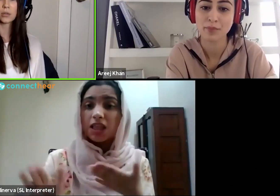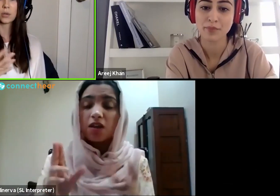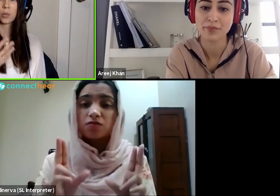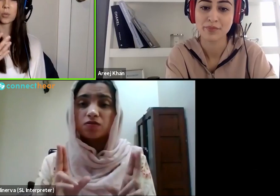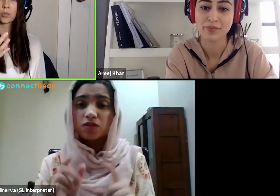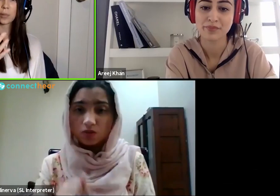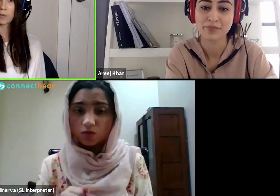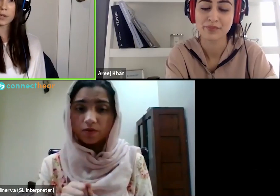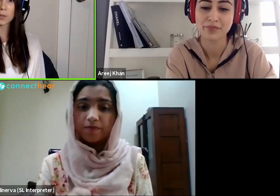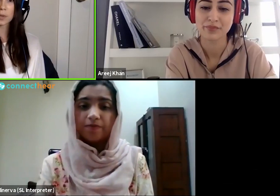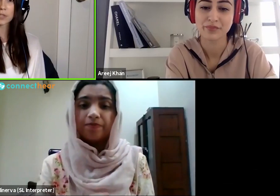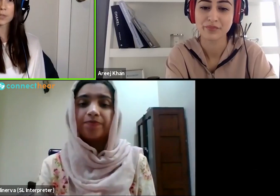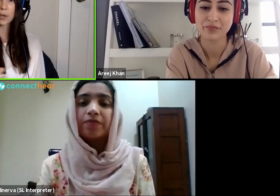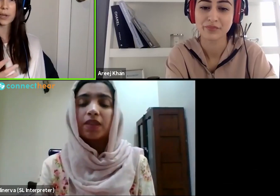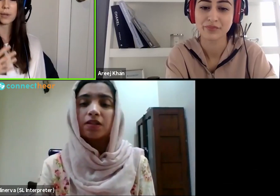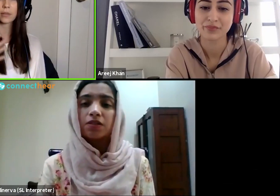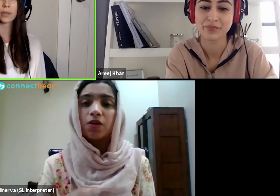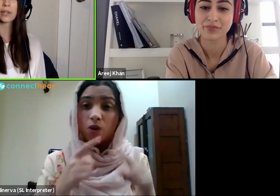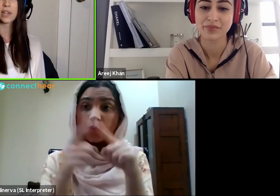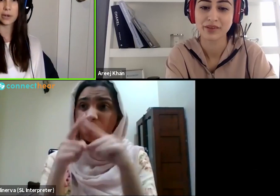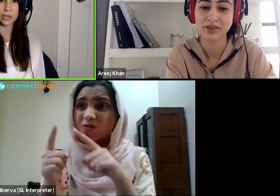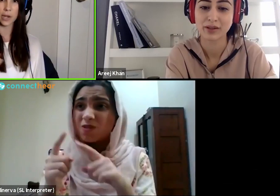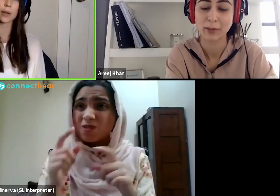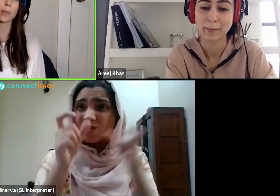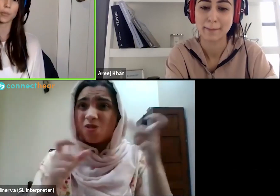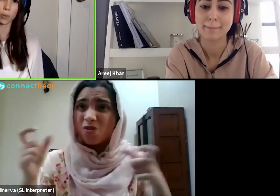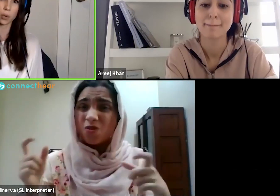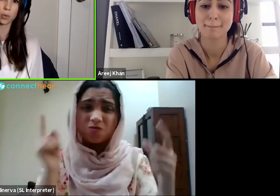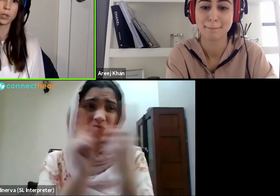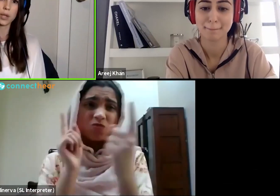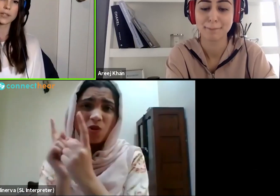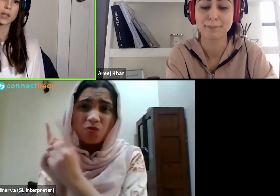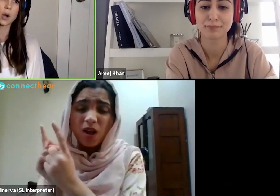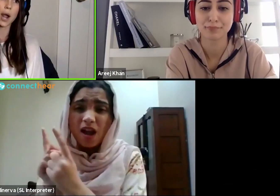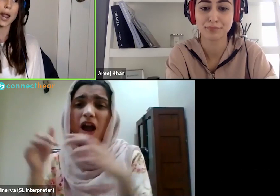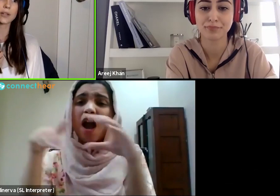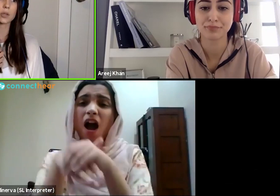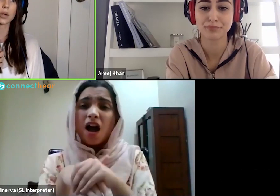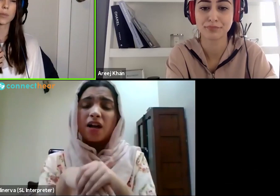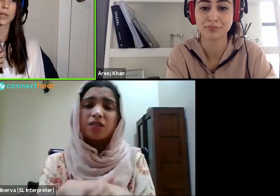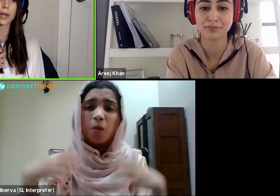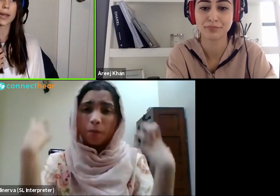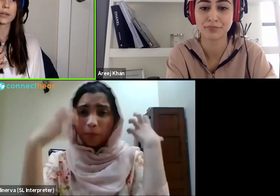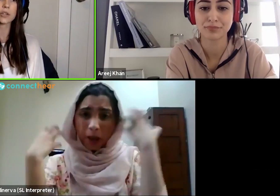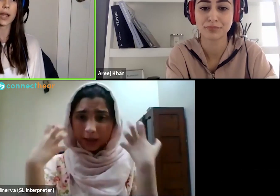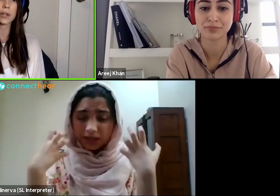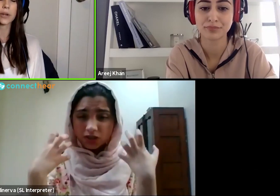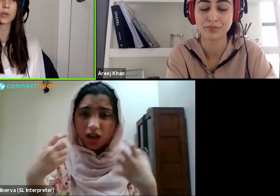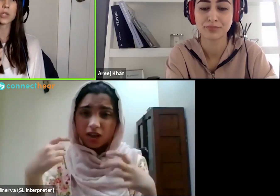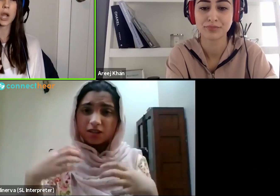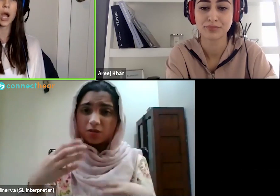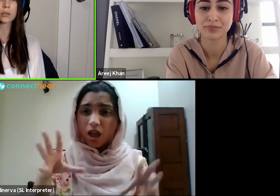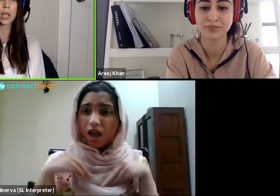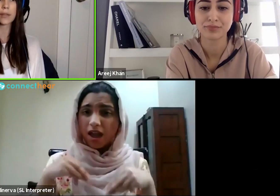handle being friends with someone with disability, the insecurities kind of come through. And so I had to learn from a young age that,